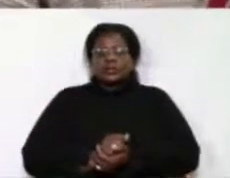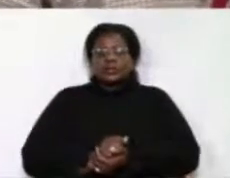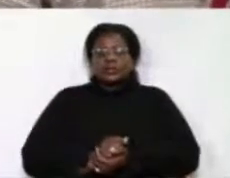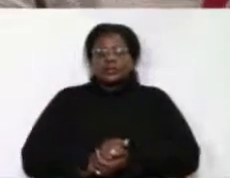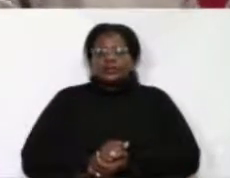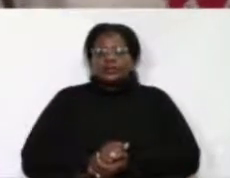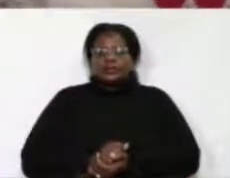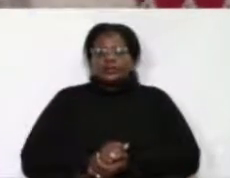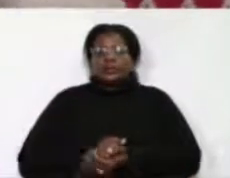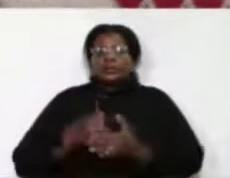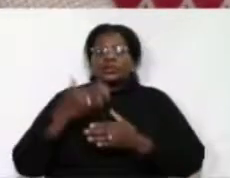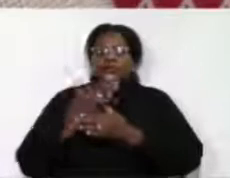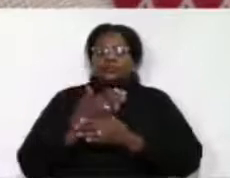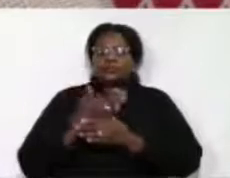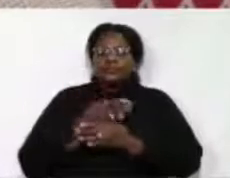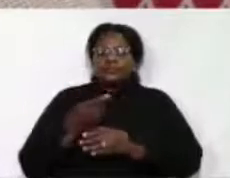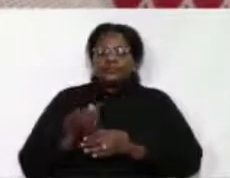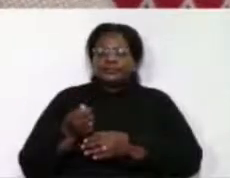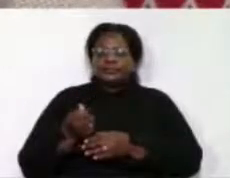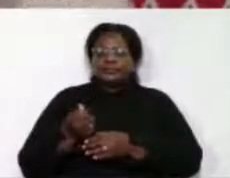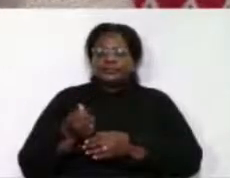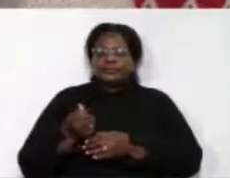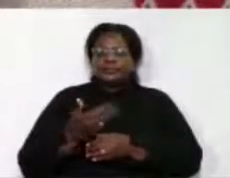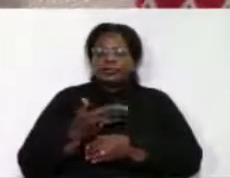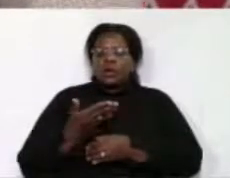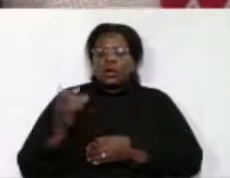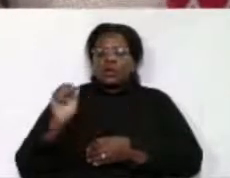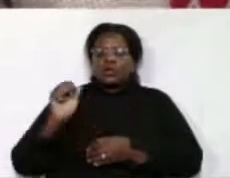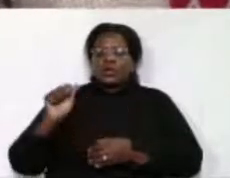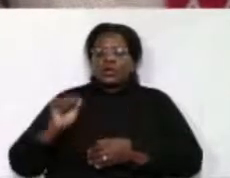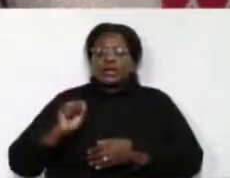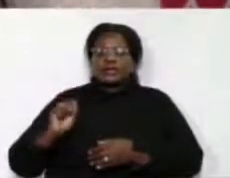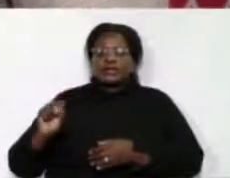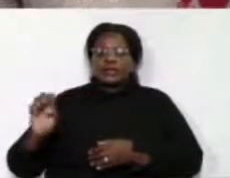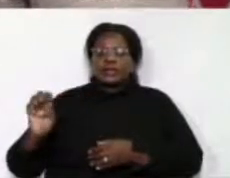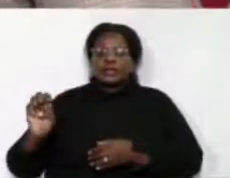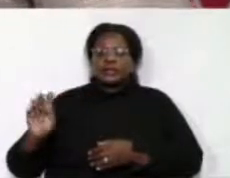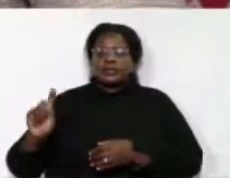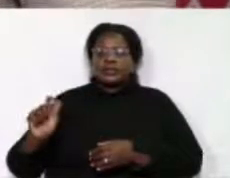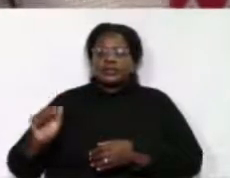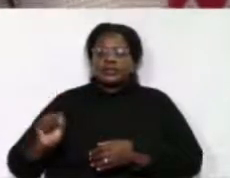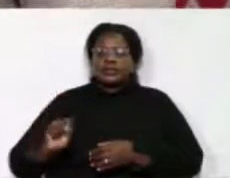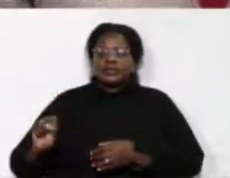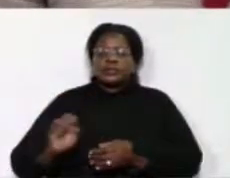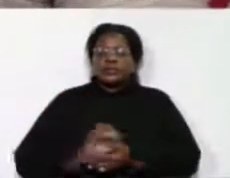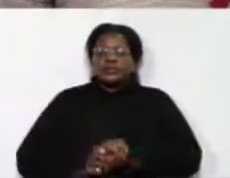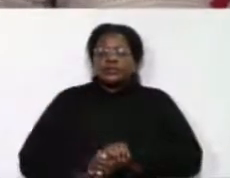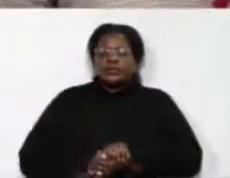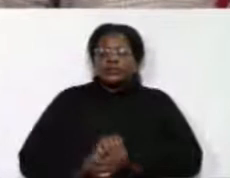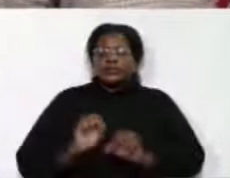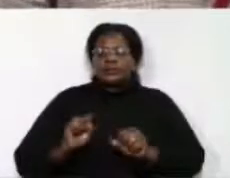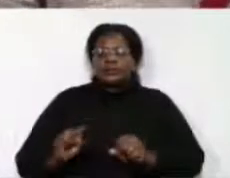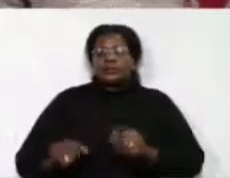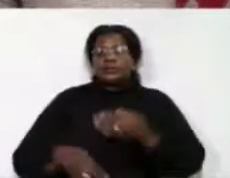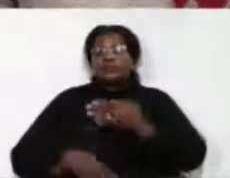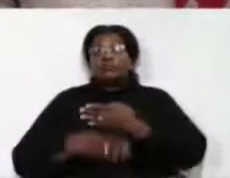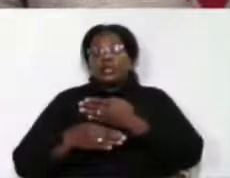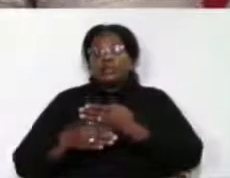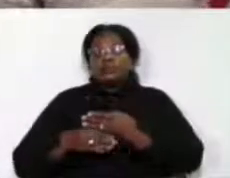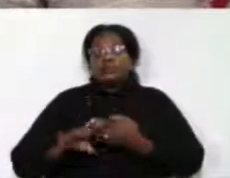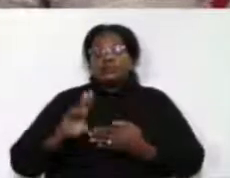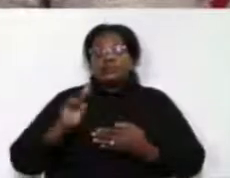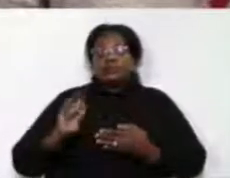capital. Yeah. Sorry, that means your assets minus your liabilities. So that we said was, we ended up at 270,000